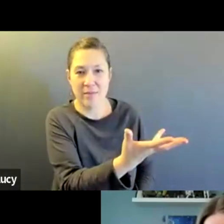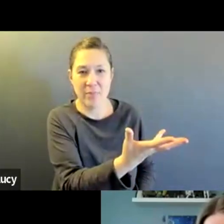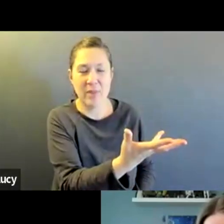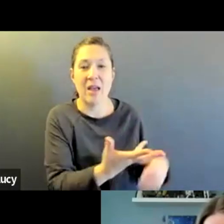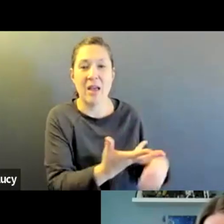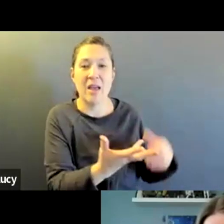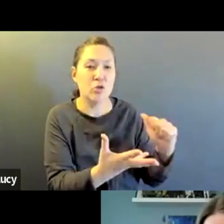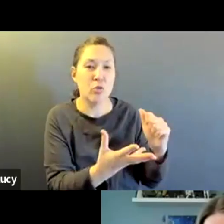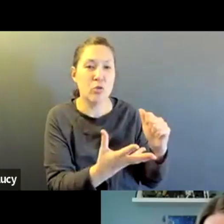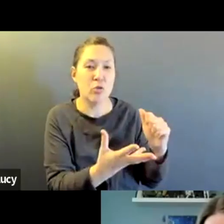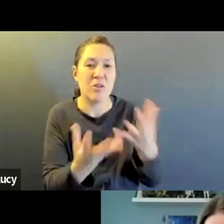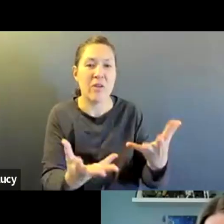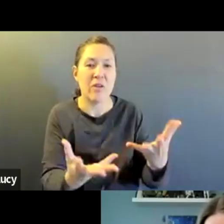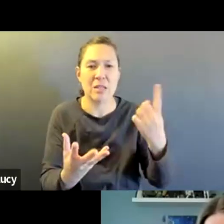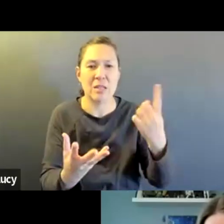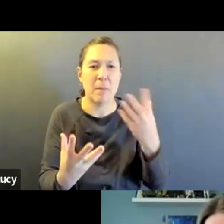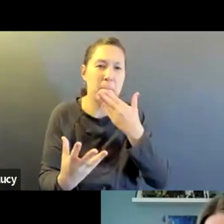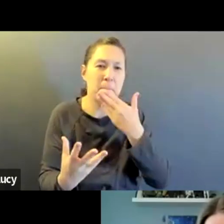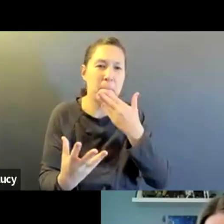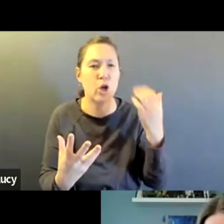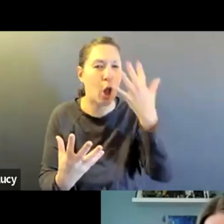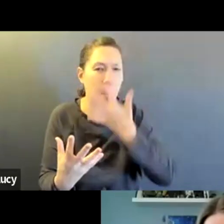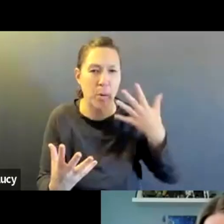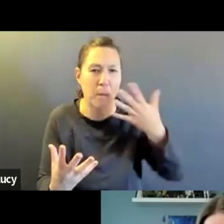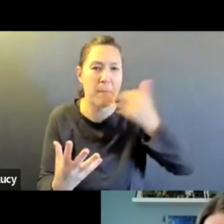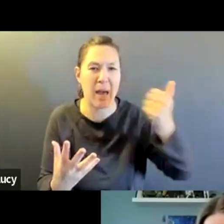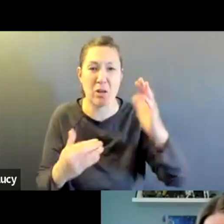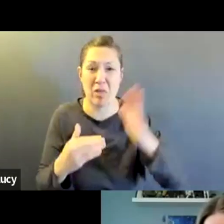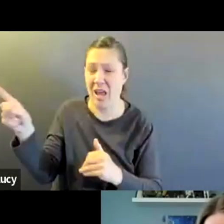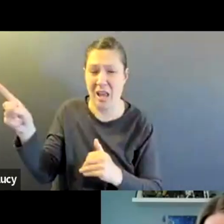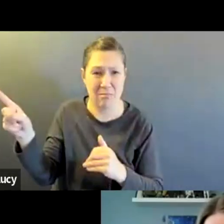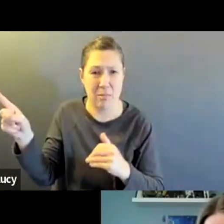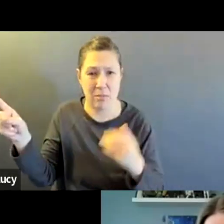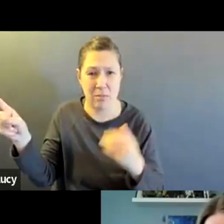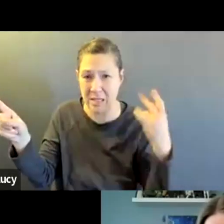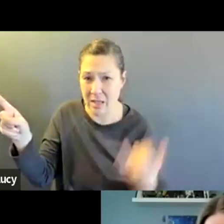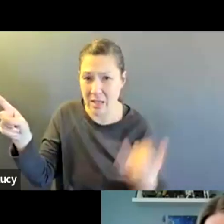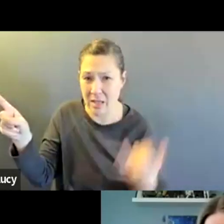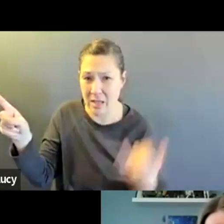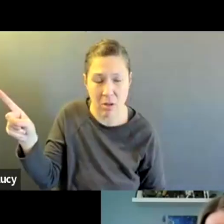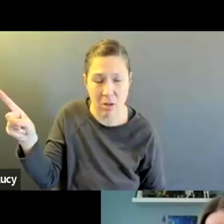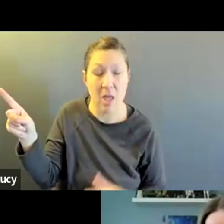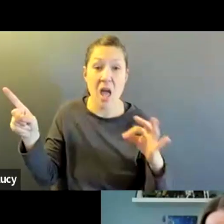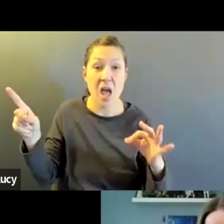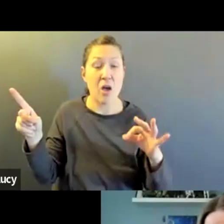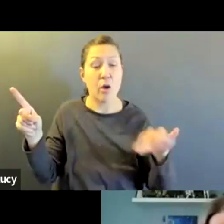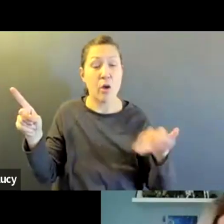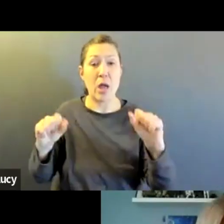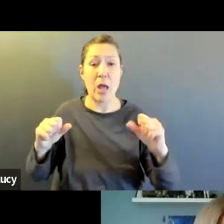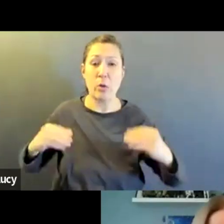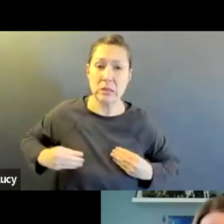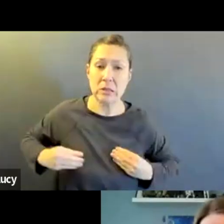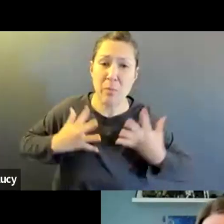attractive alternative than what we're experiencing right now. And the better we paint that and the more inspired we are at telling the